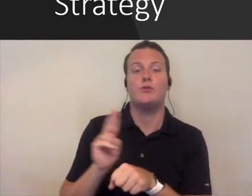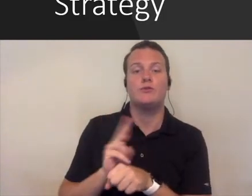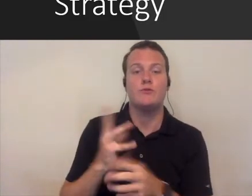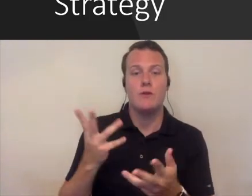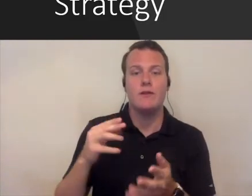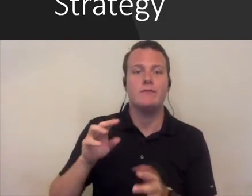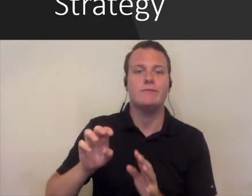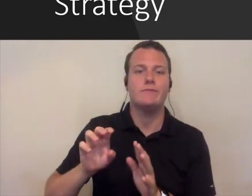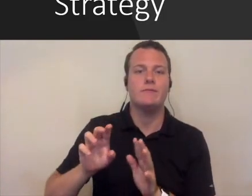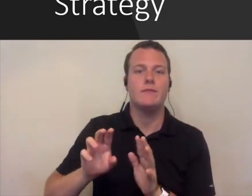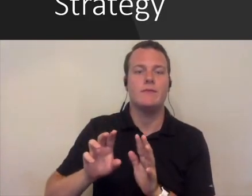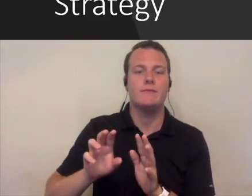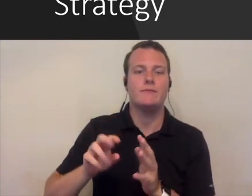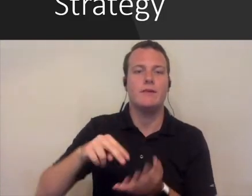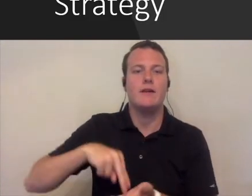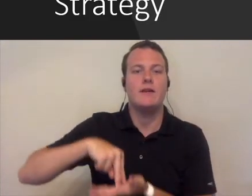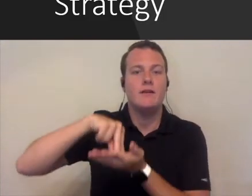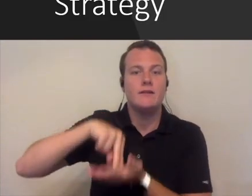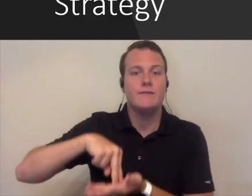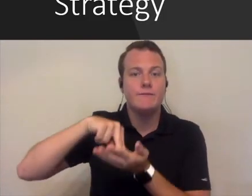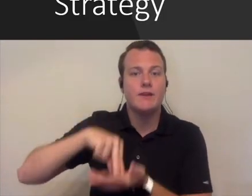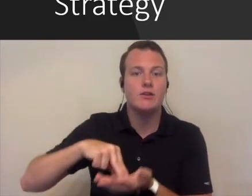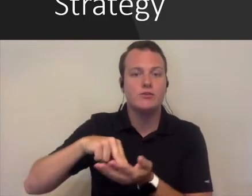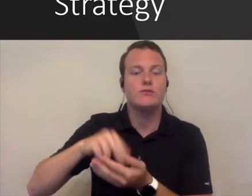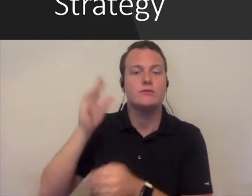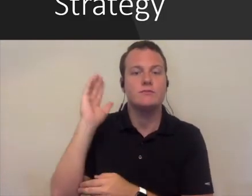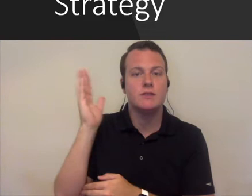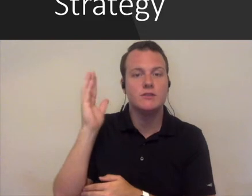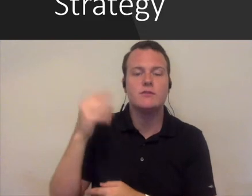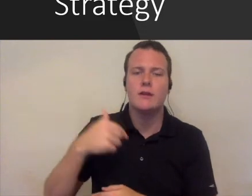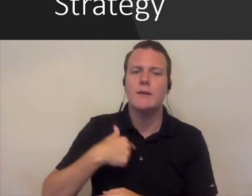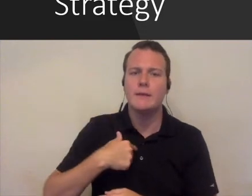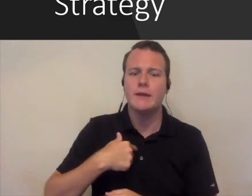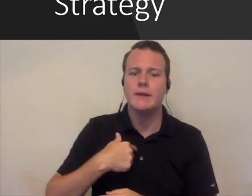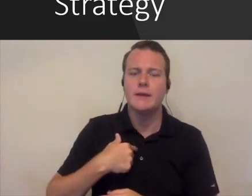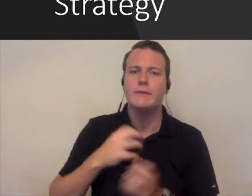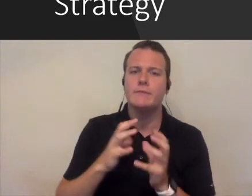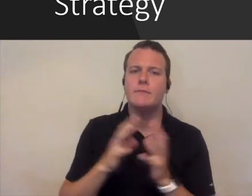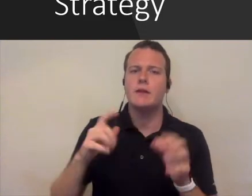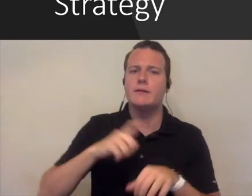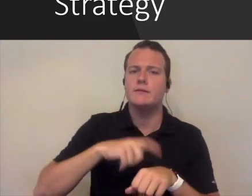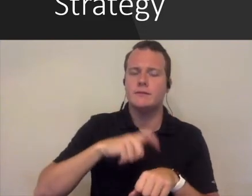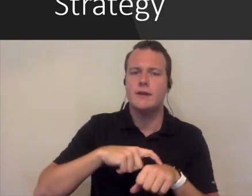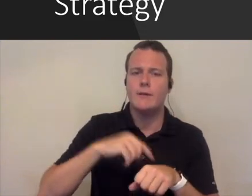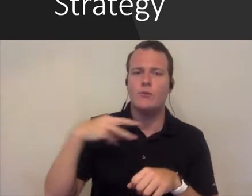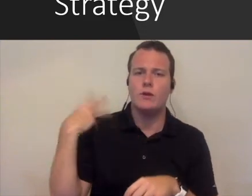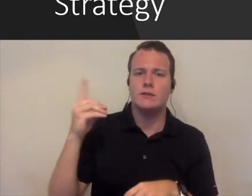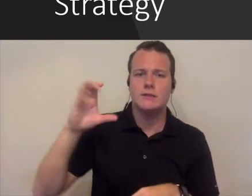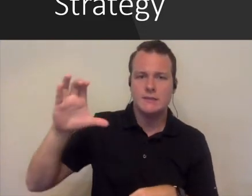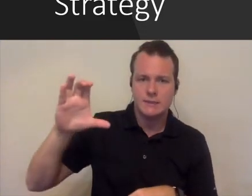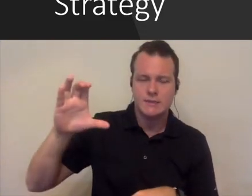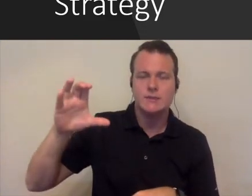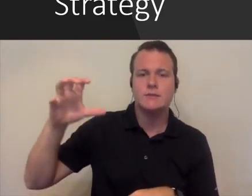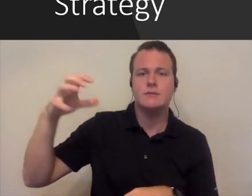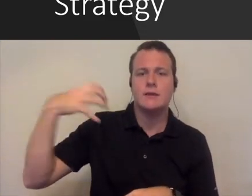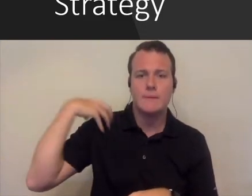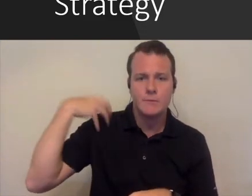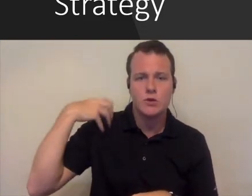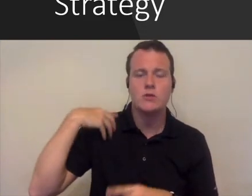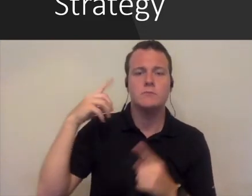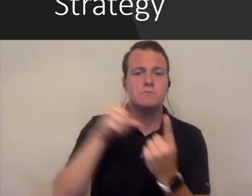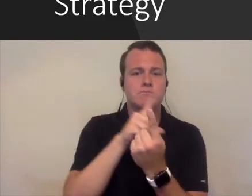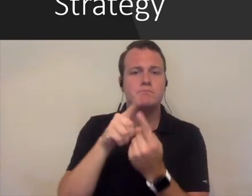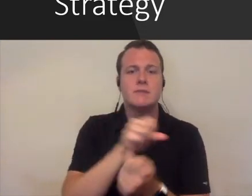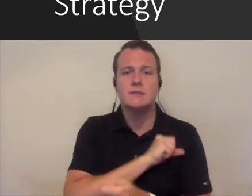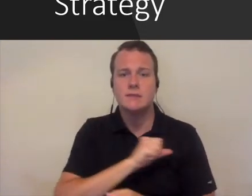elevator speech. I spend a great deal of time on Capitol Hill in Washington talking to senators, talking